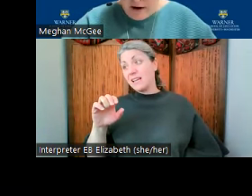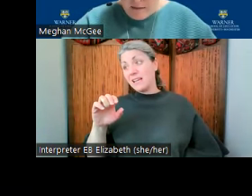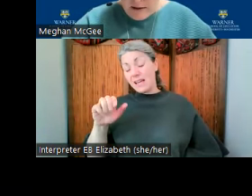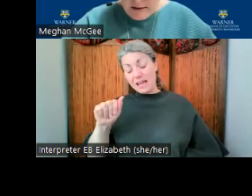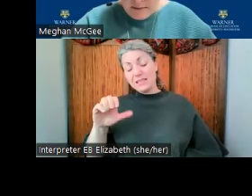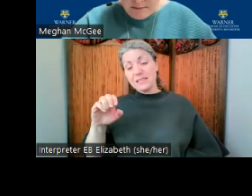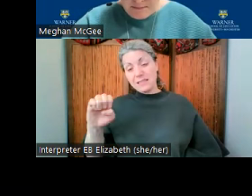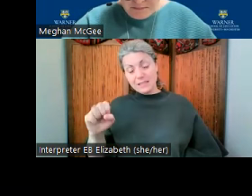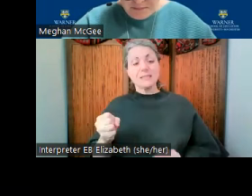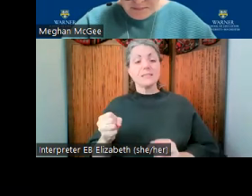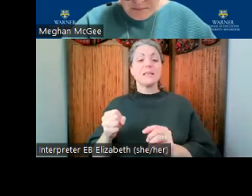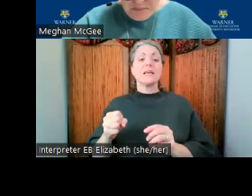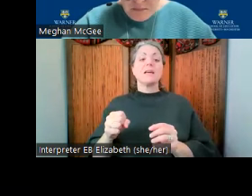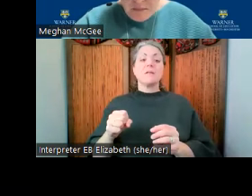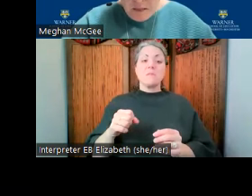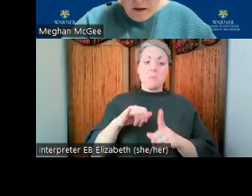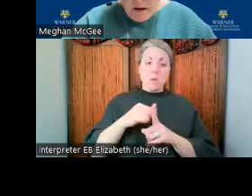learning environments.